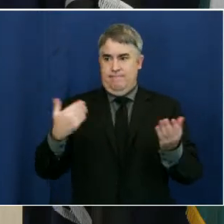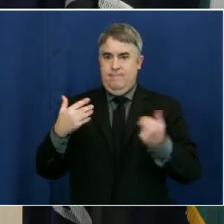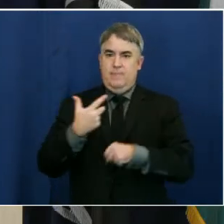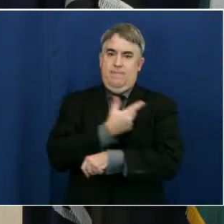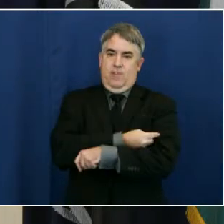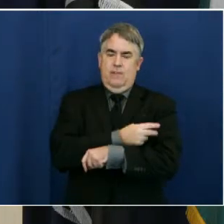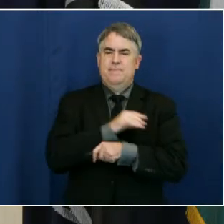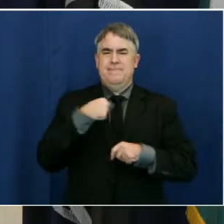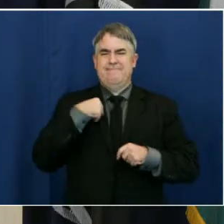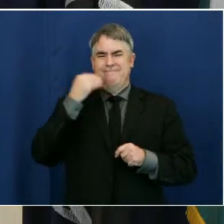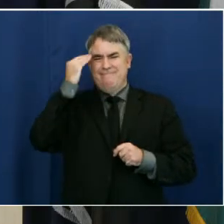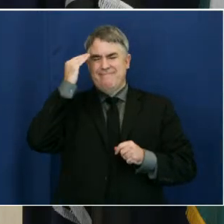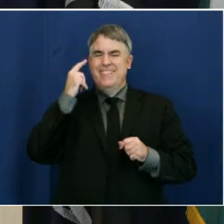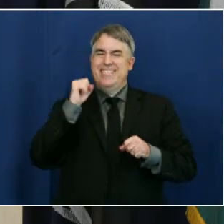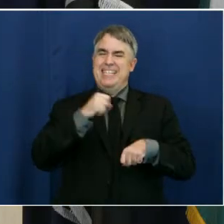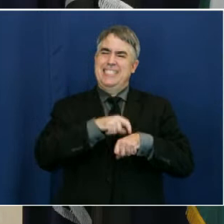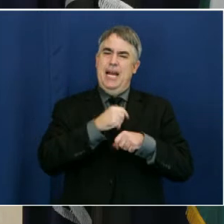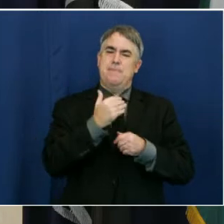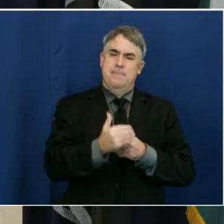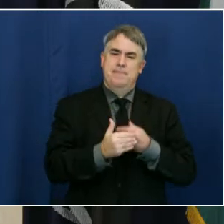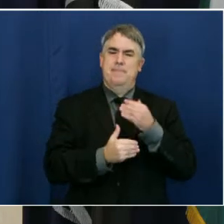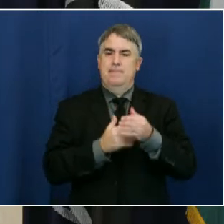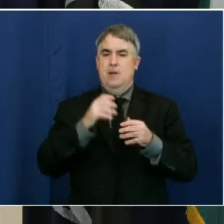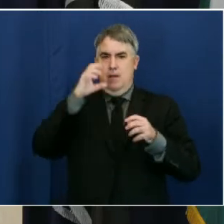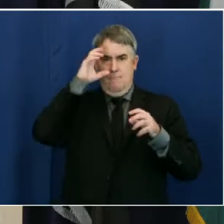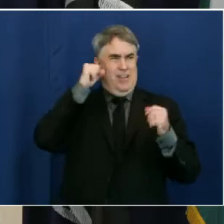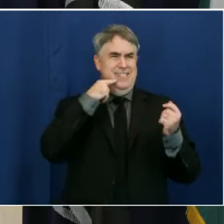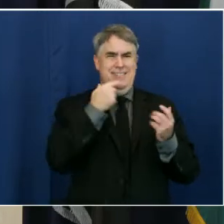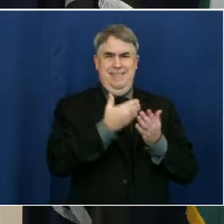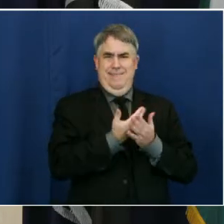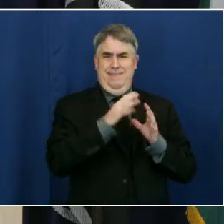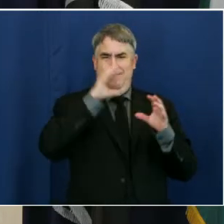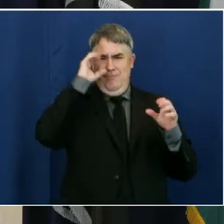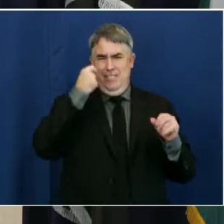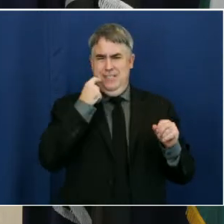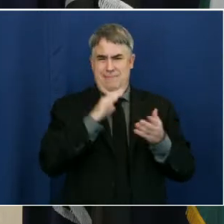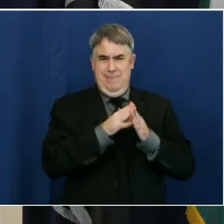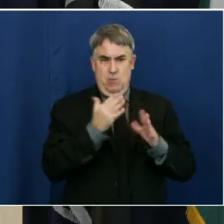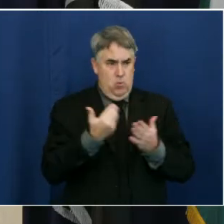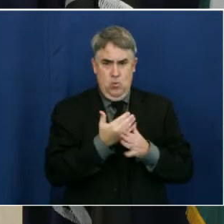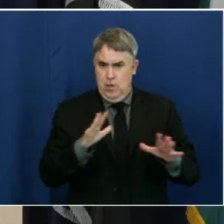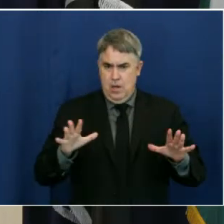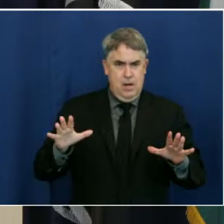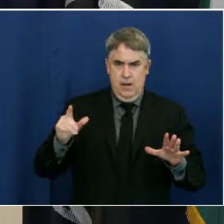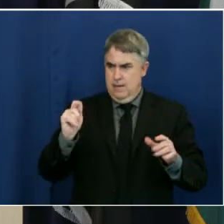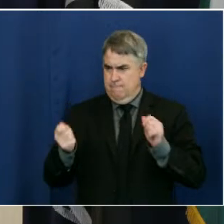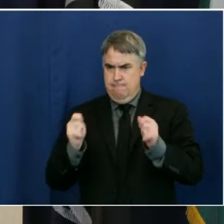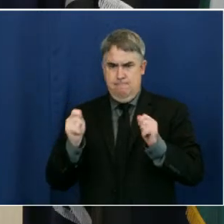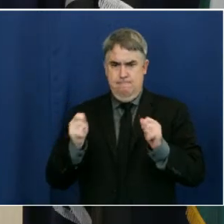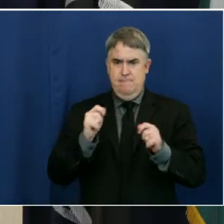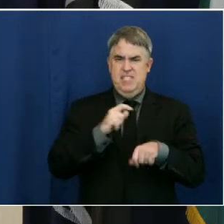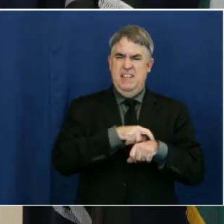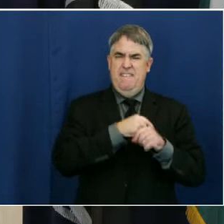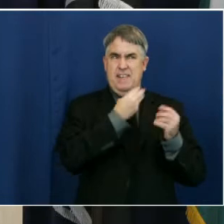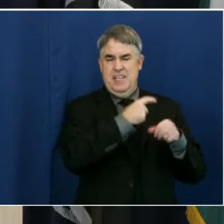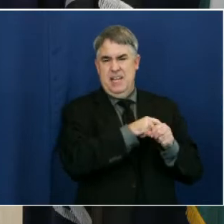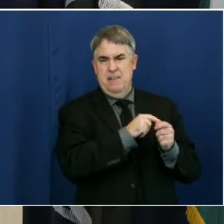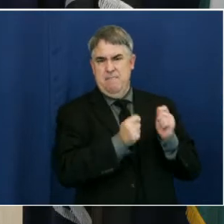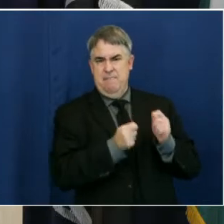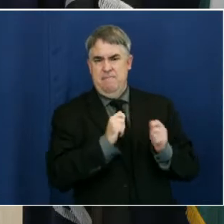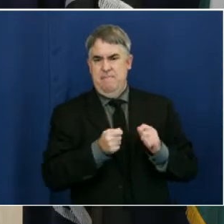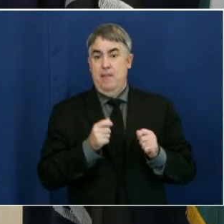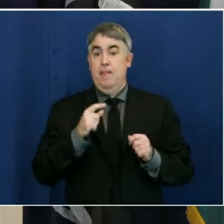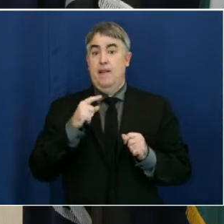of time to get those changes into effect, and it'll be even a little bit longer until it makes its way down to us